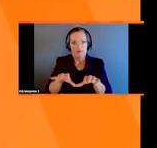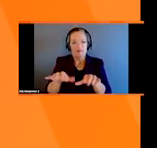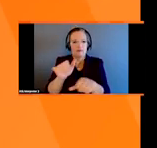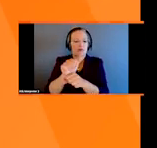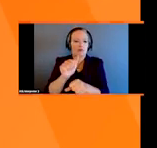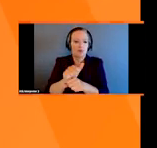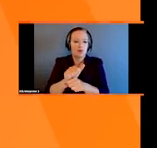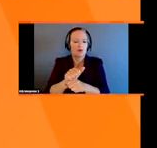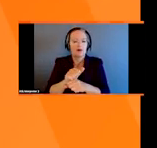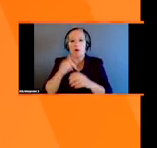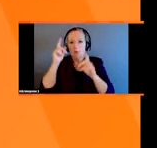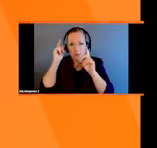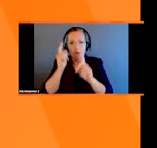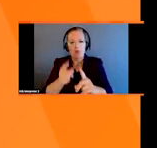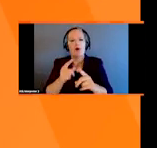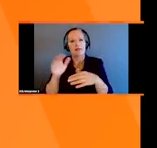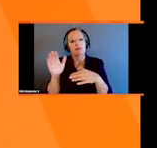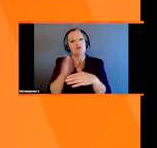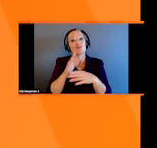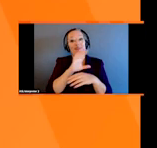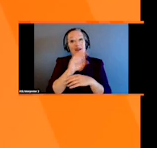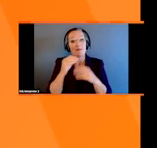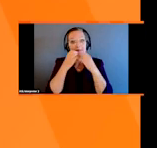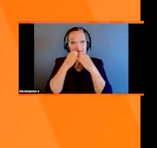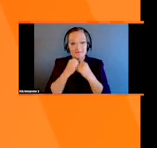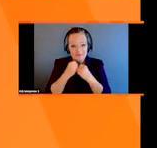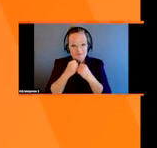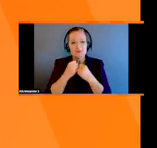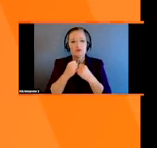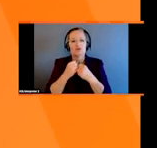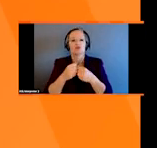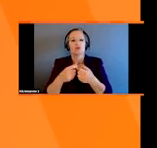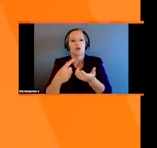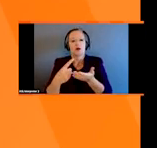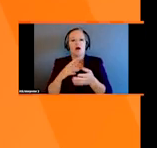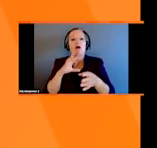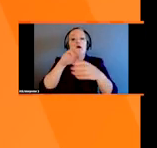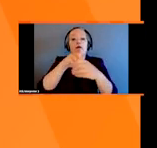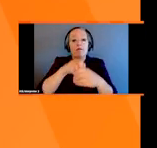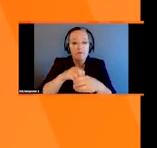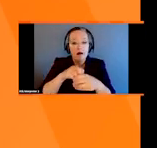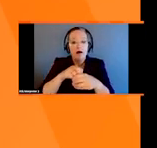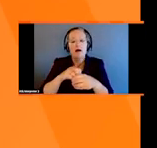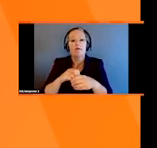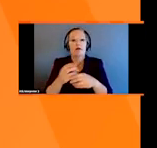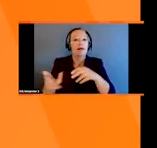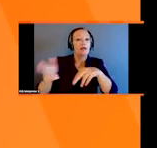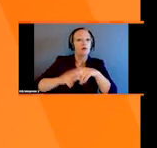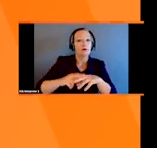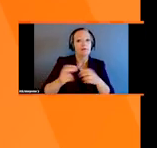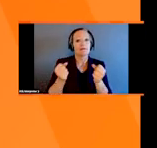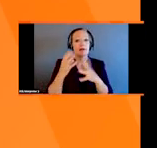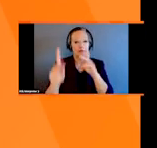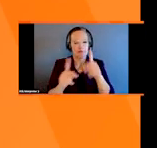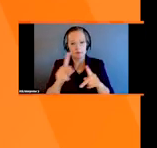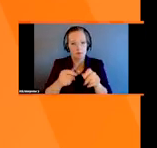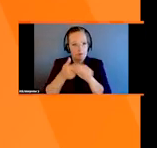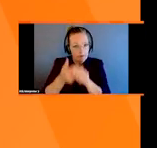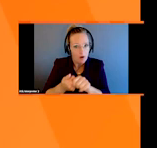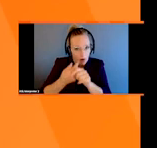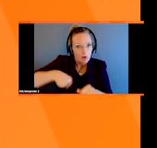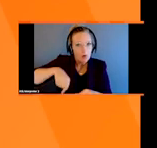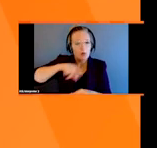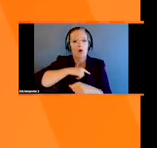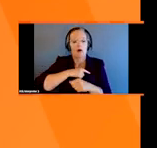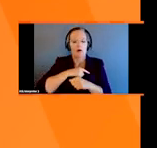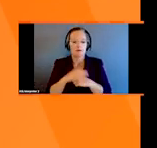to start conversations, and it's to book appointments, or it's to gain our following, or it's to be introduced to